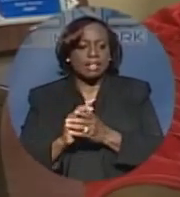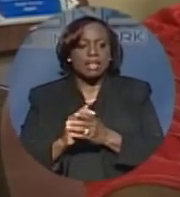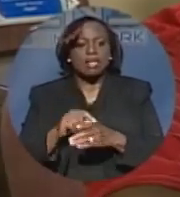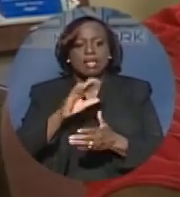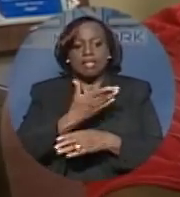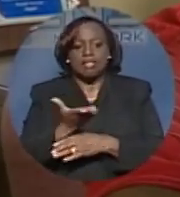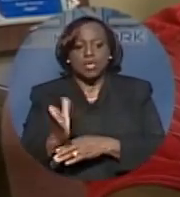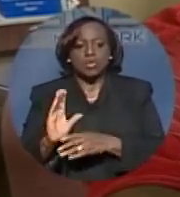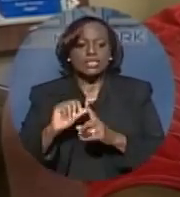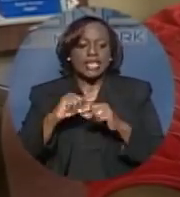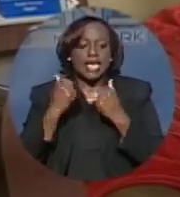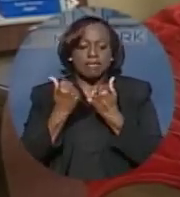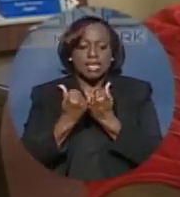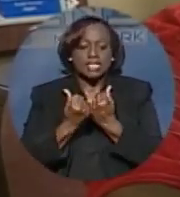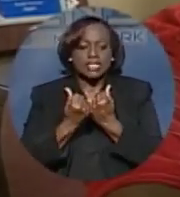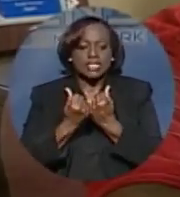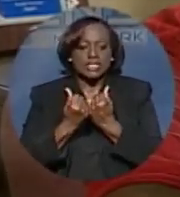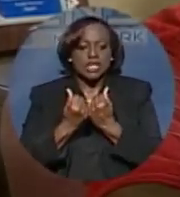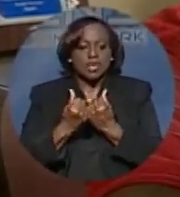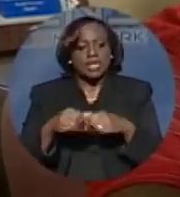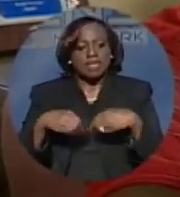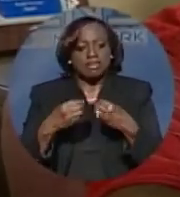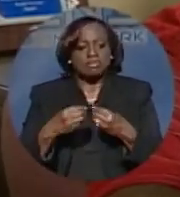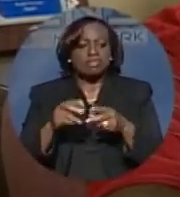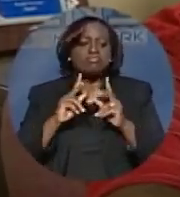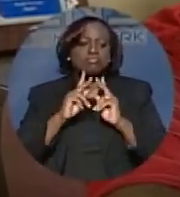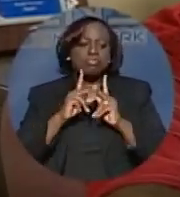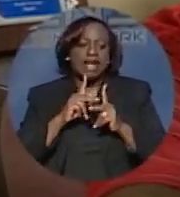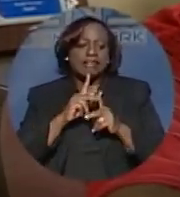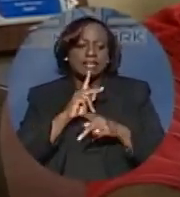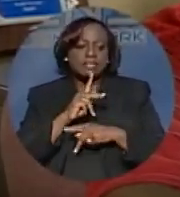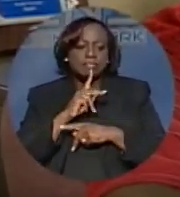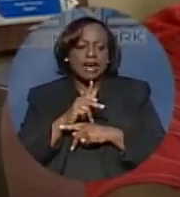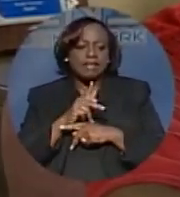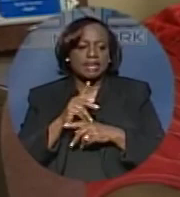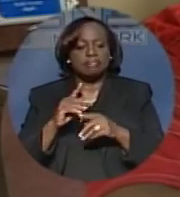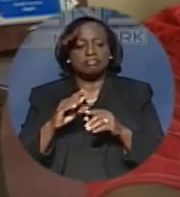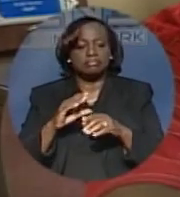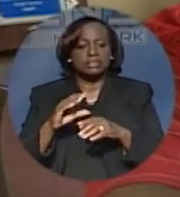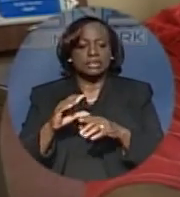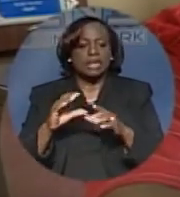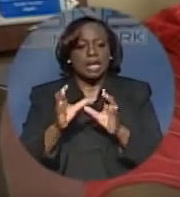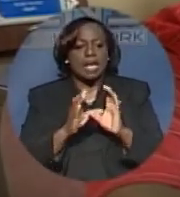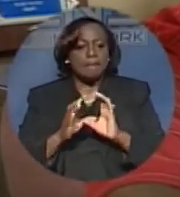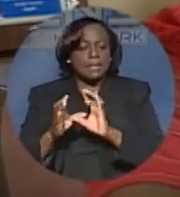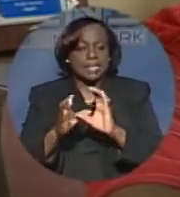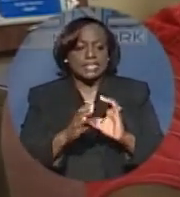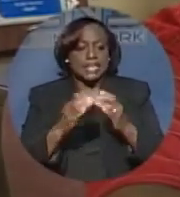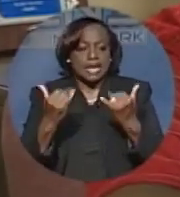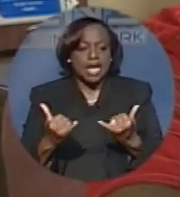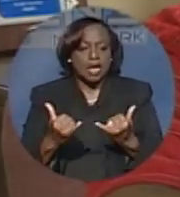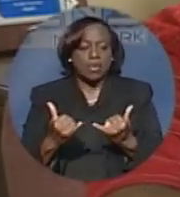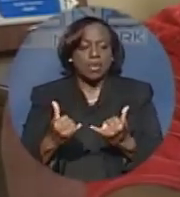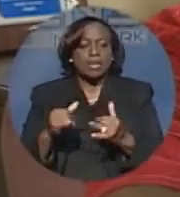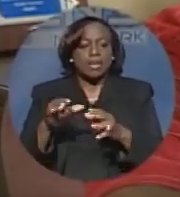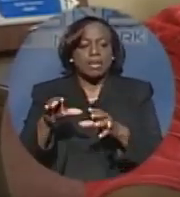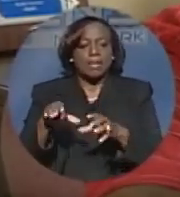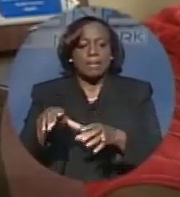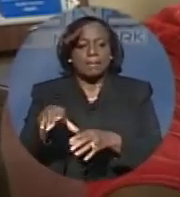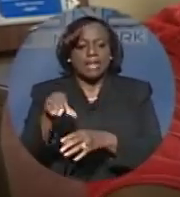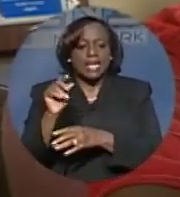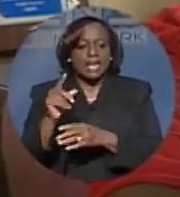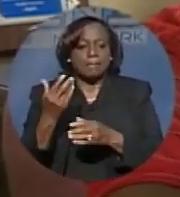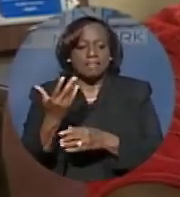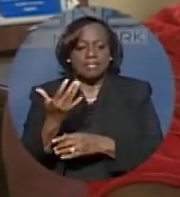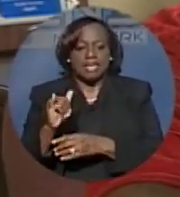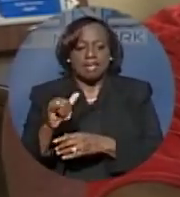contracted them out to private companies, and they are also on schedule. I've been in contact with them this morning to ensure that everything was